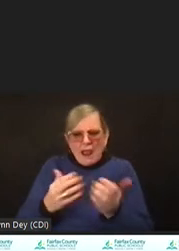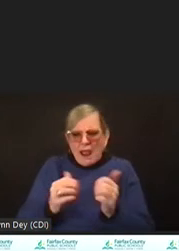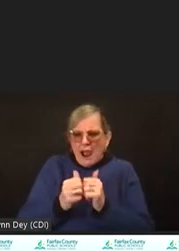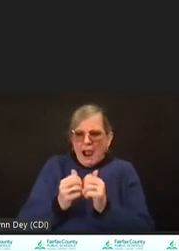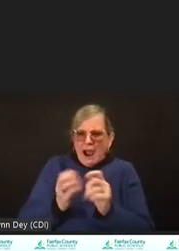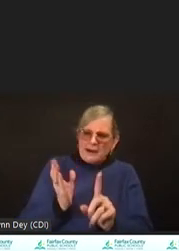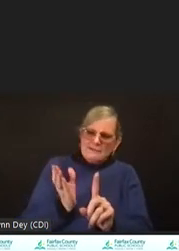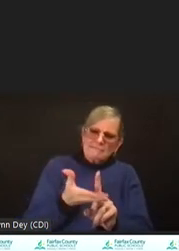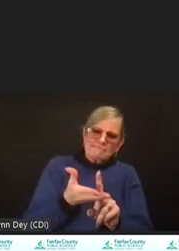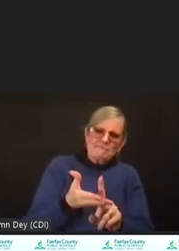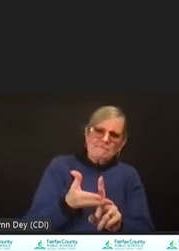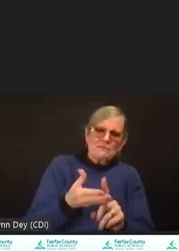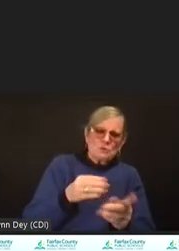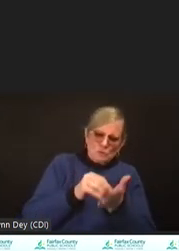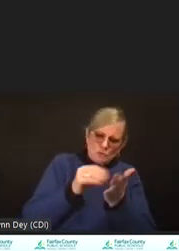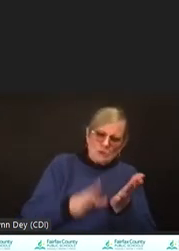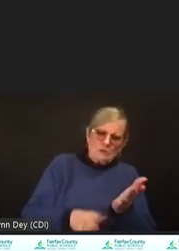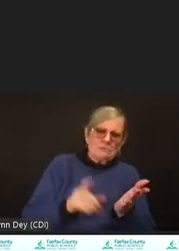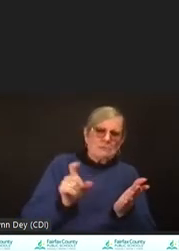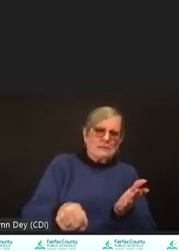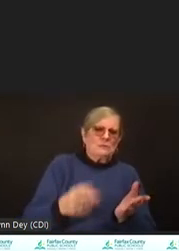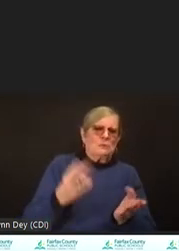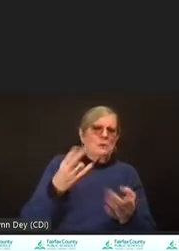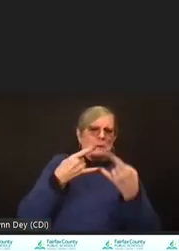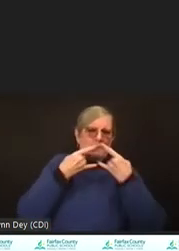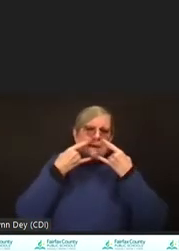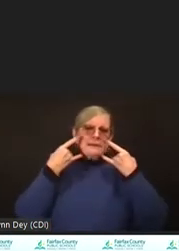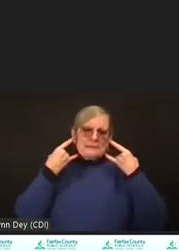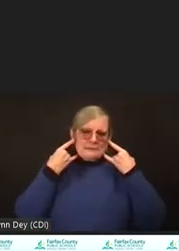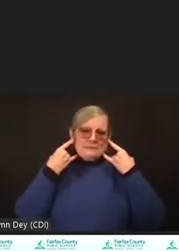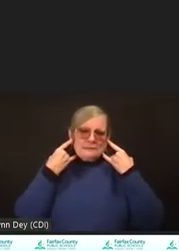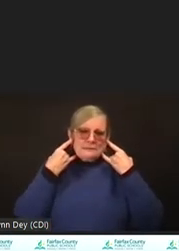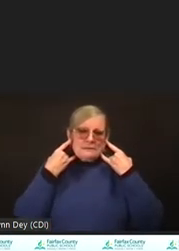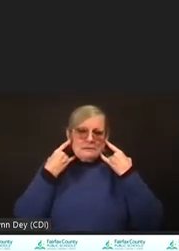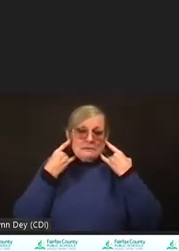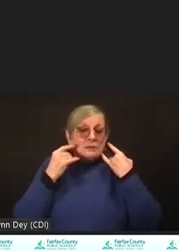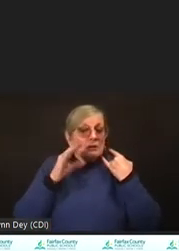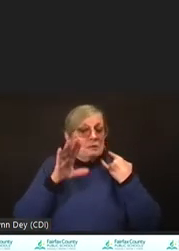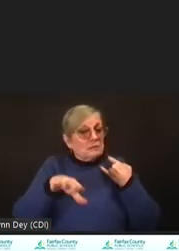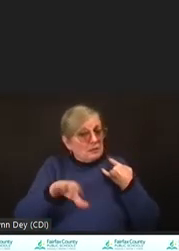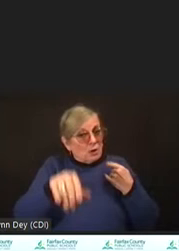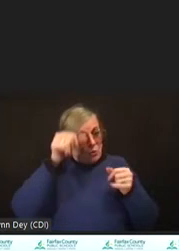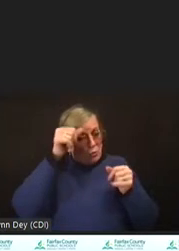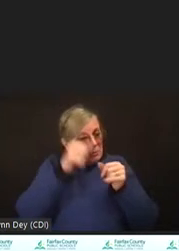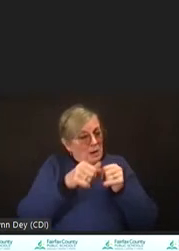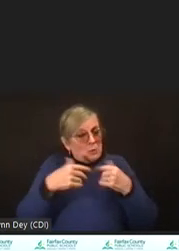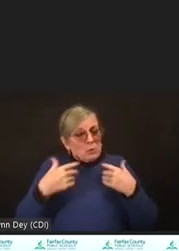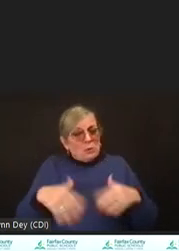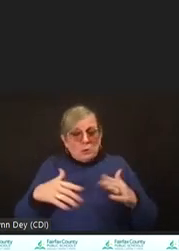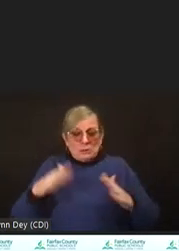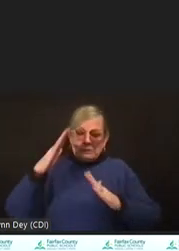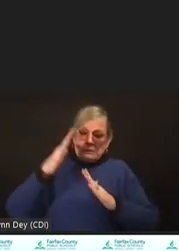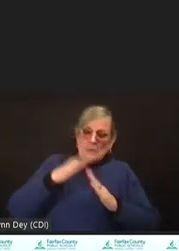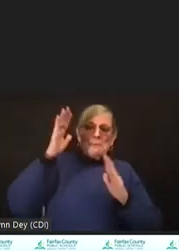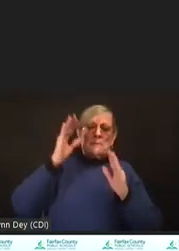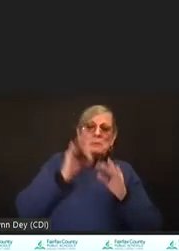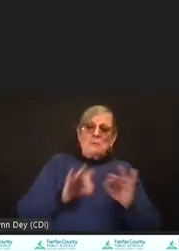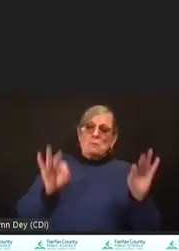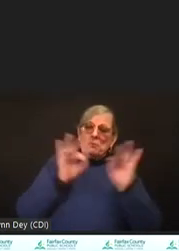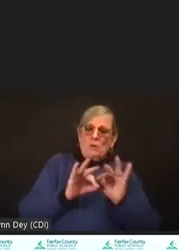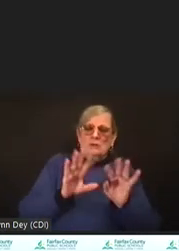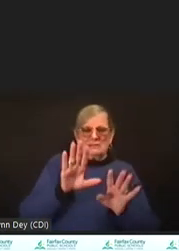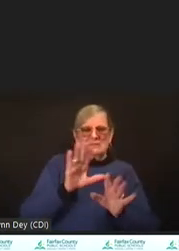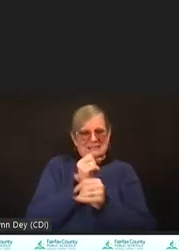face mask. Again, reminding that the safety of the student and the safety of others is paramount as we proceed